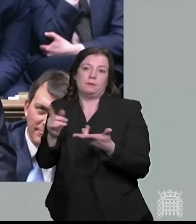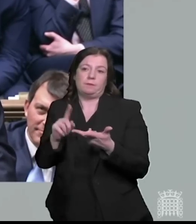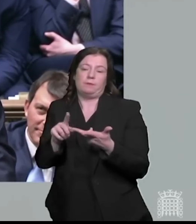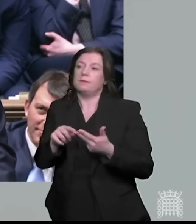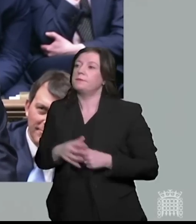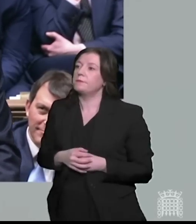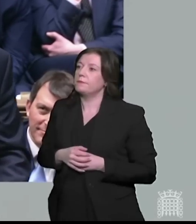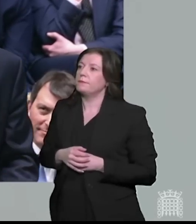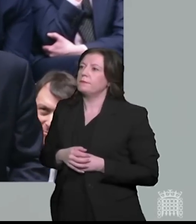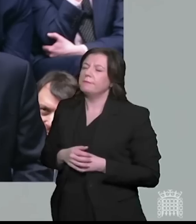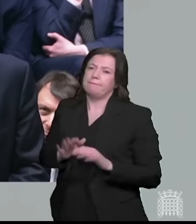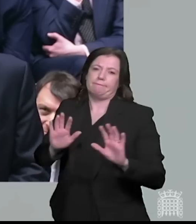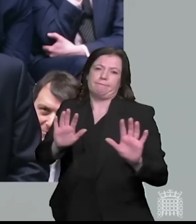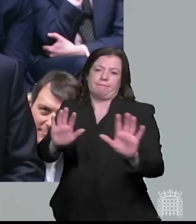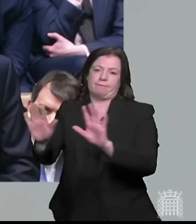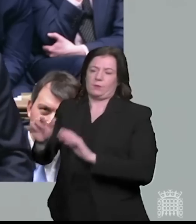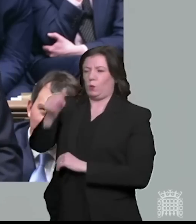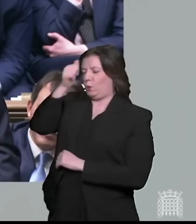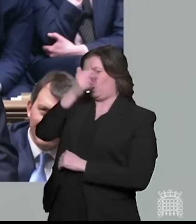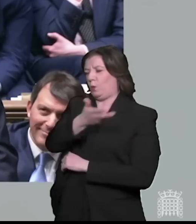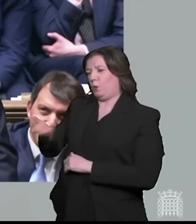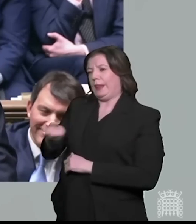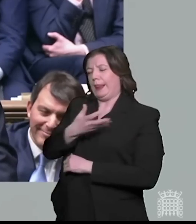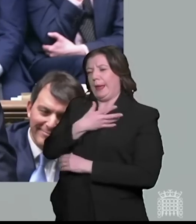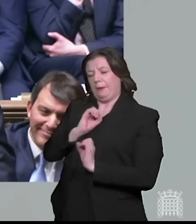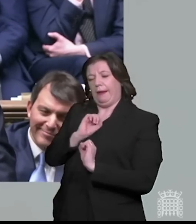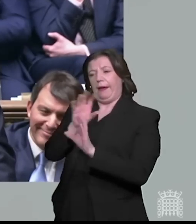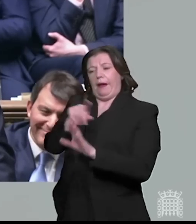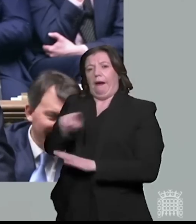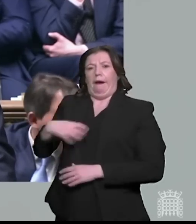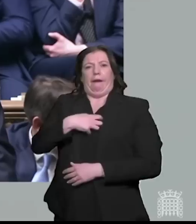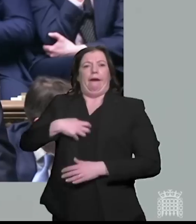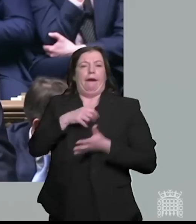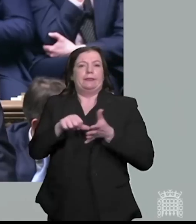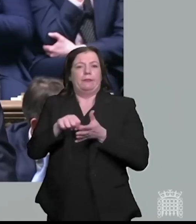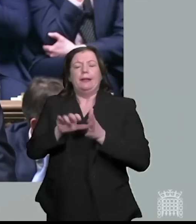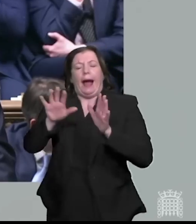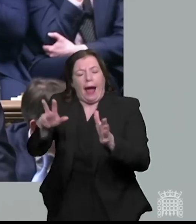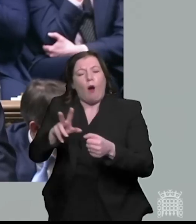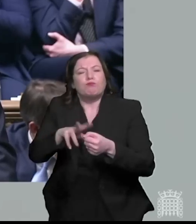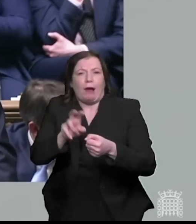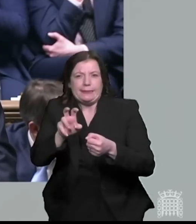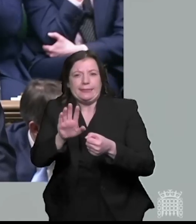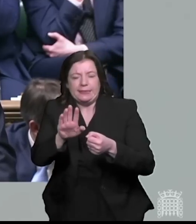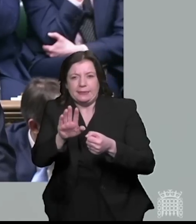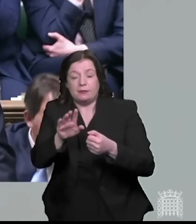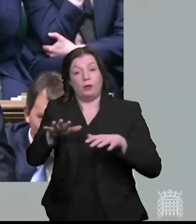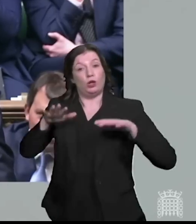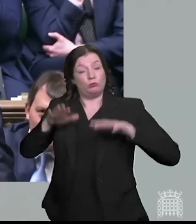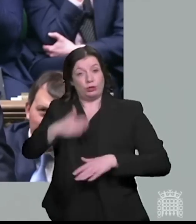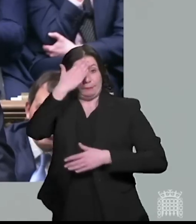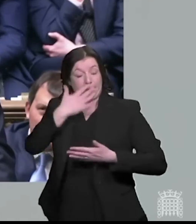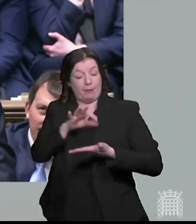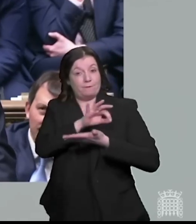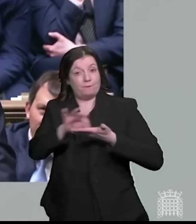I'm going to talk about a difficult topic for the party opposite now, because Brexit was a decision by the British